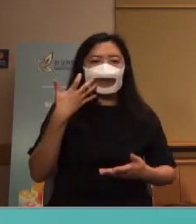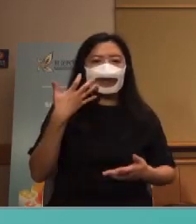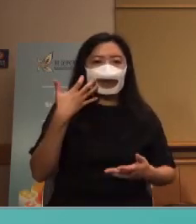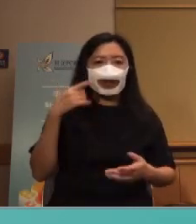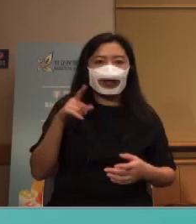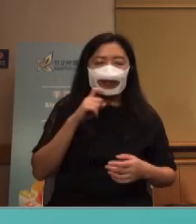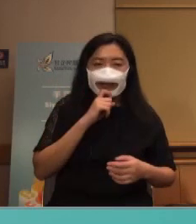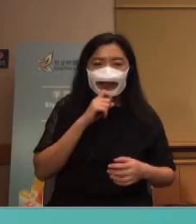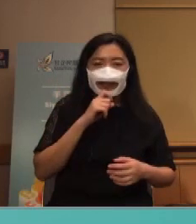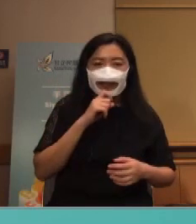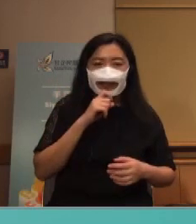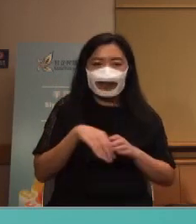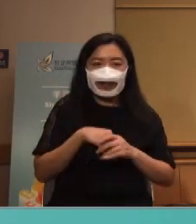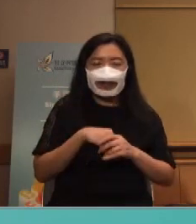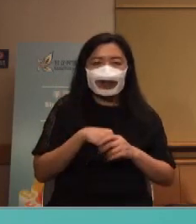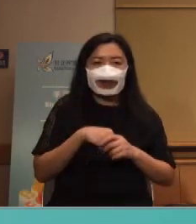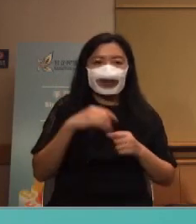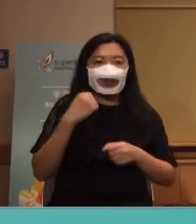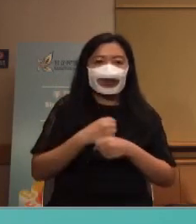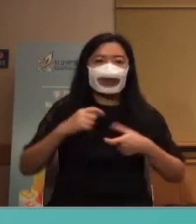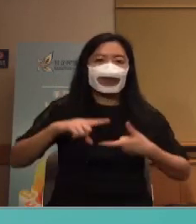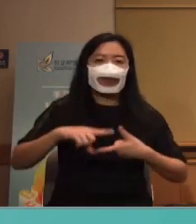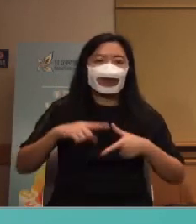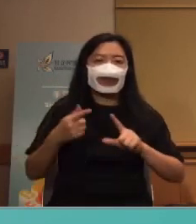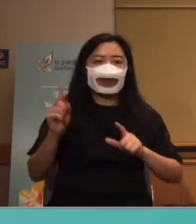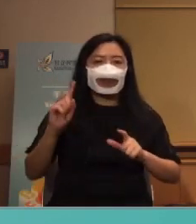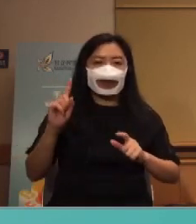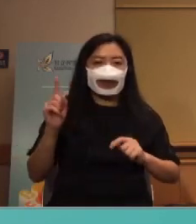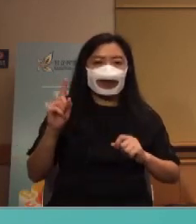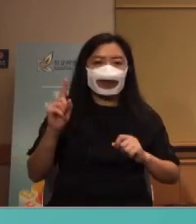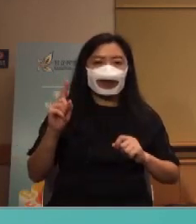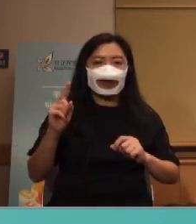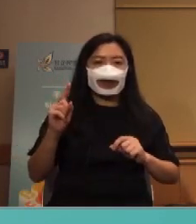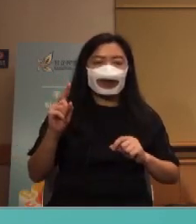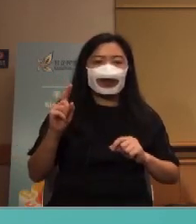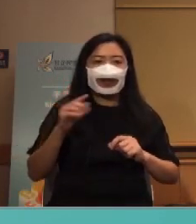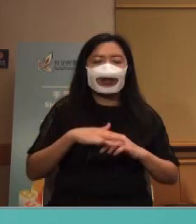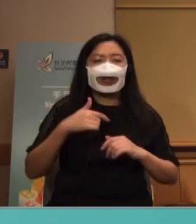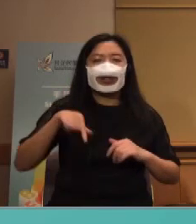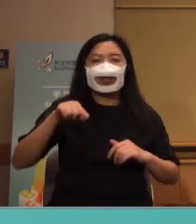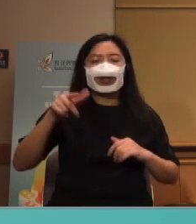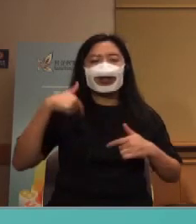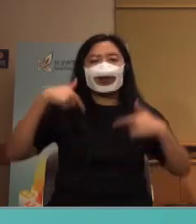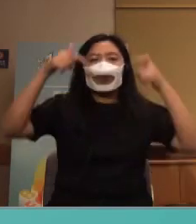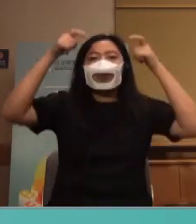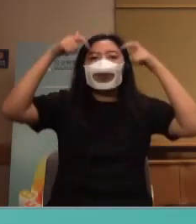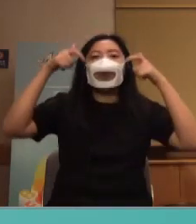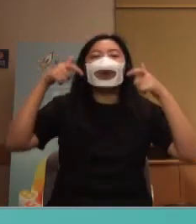Kingdom, what we're trying to do is to climb the fence to cross from Web 2 to Web 3 or Web 3 to Web 2.